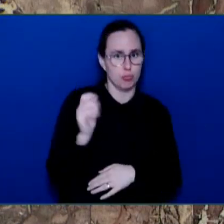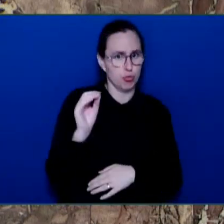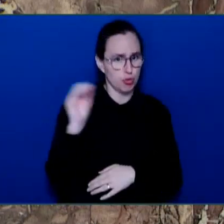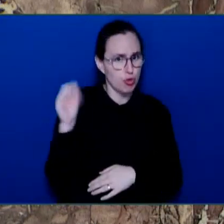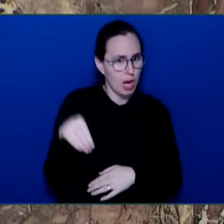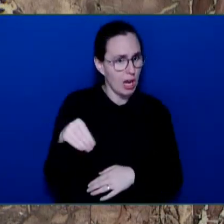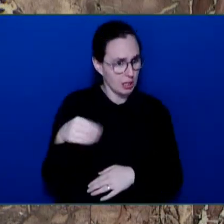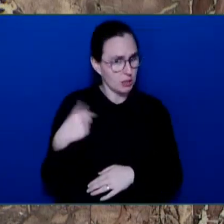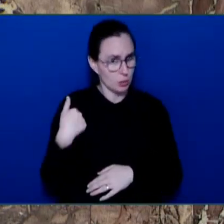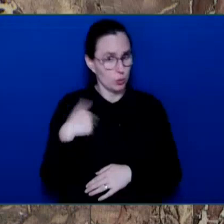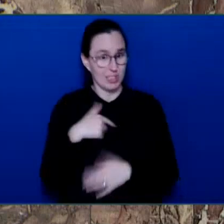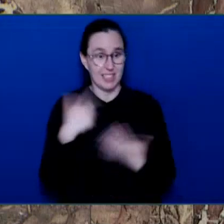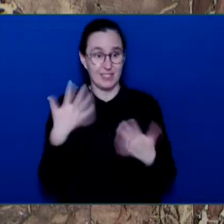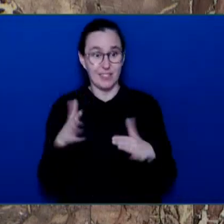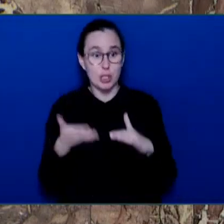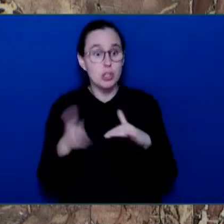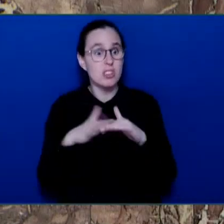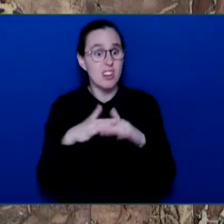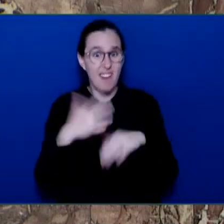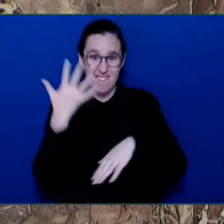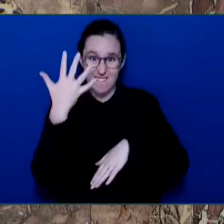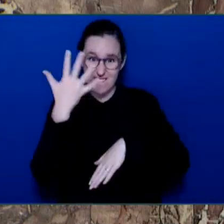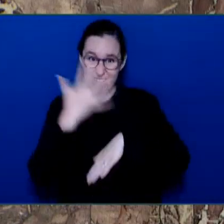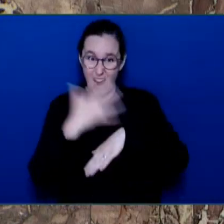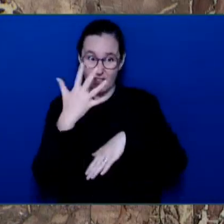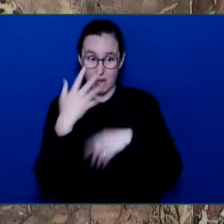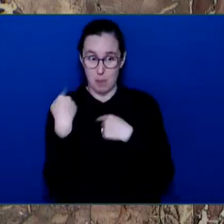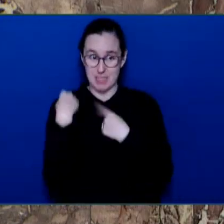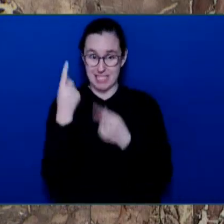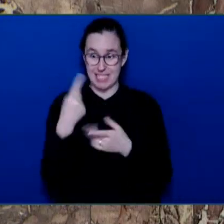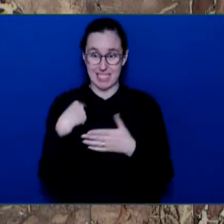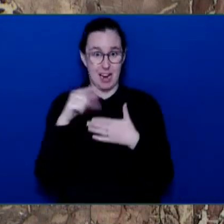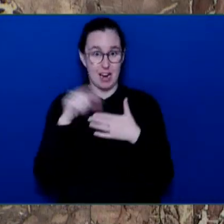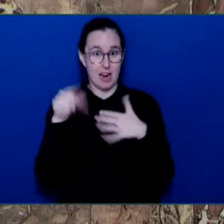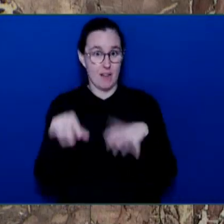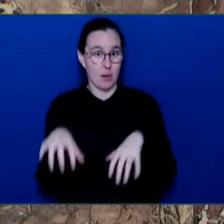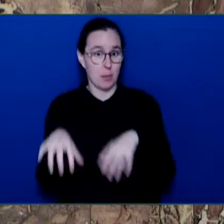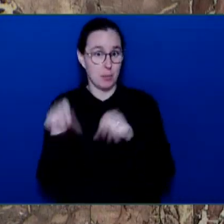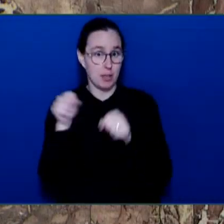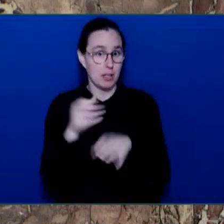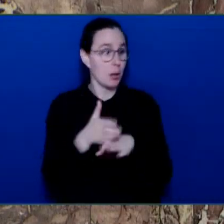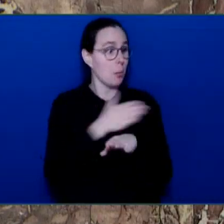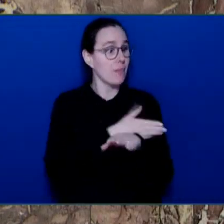government. Many of the recommendations have been built into the